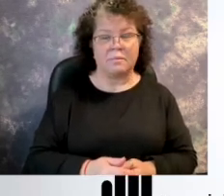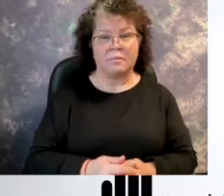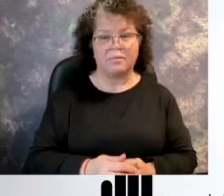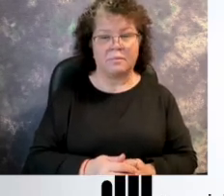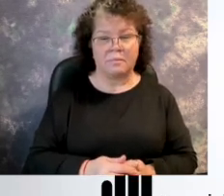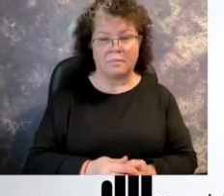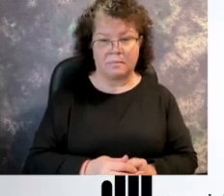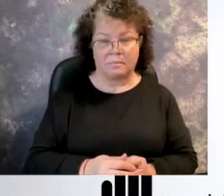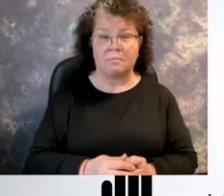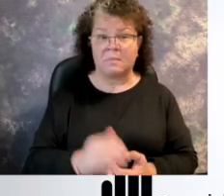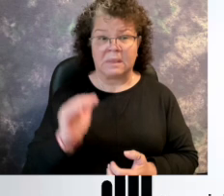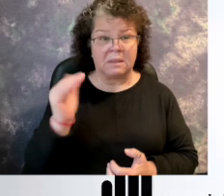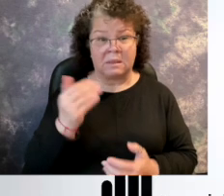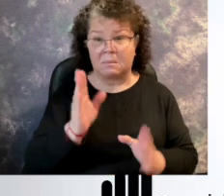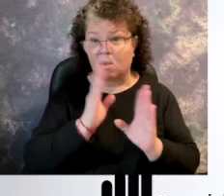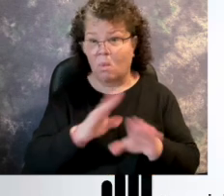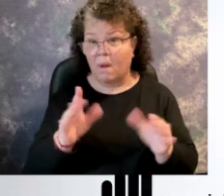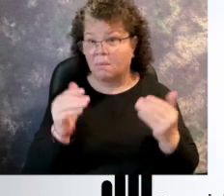I think we're good to move on.